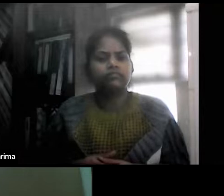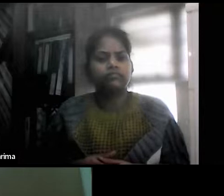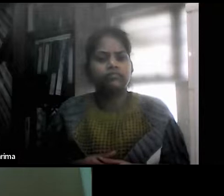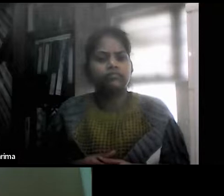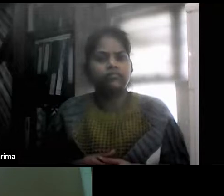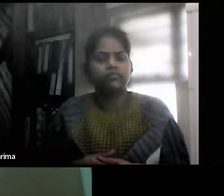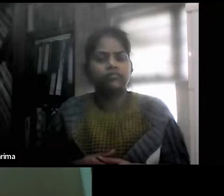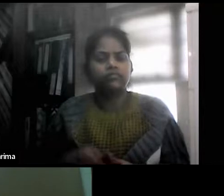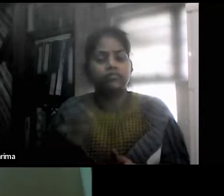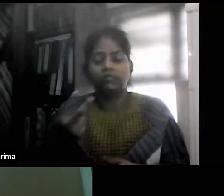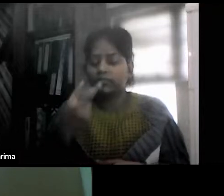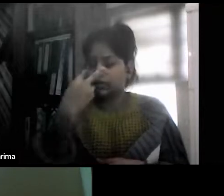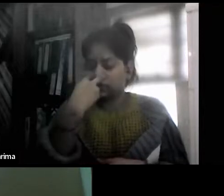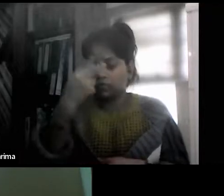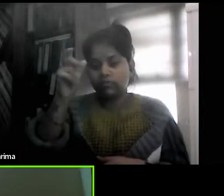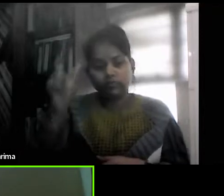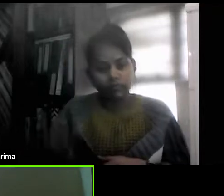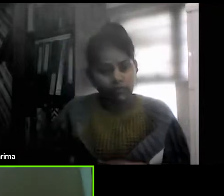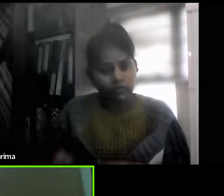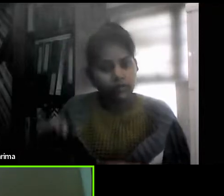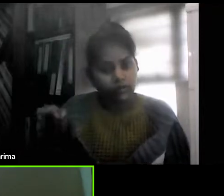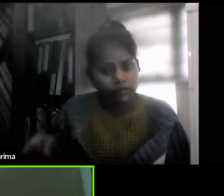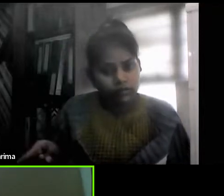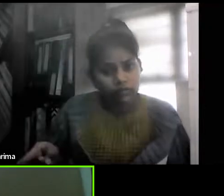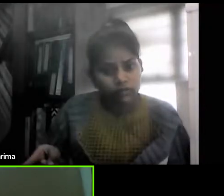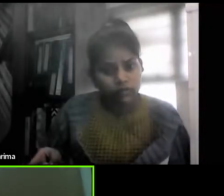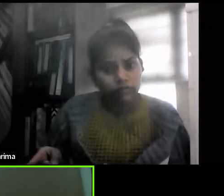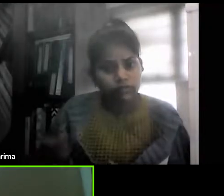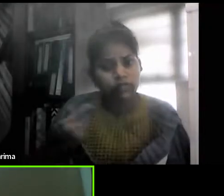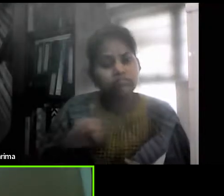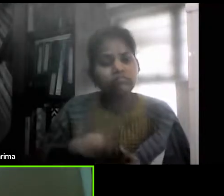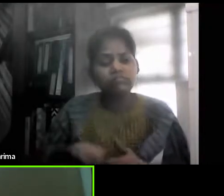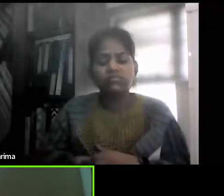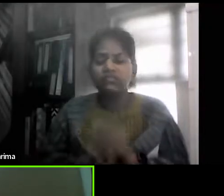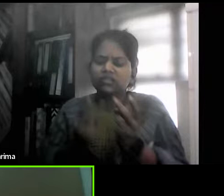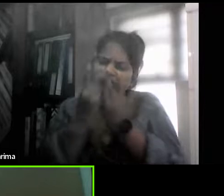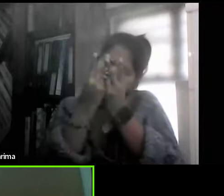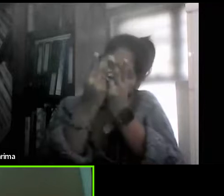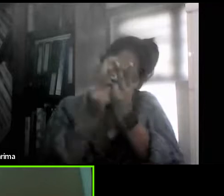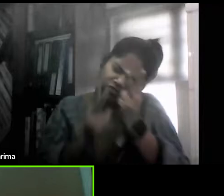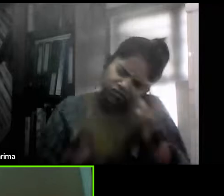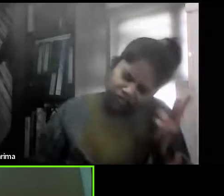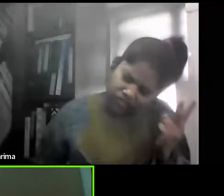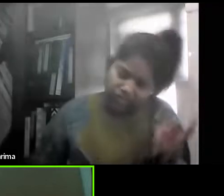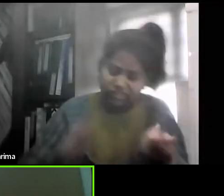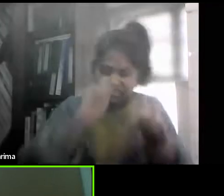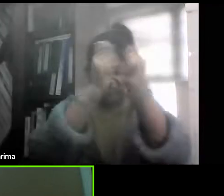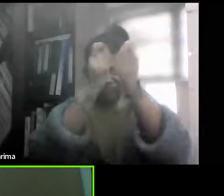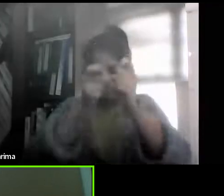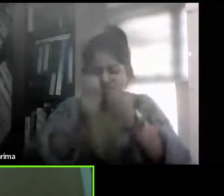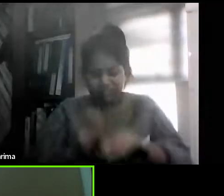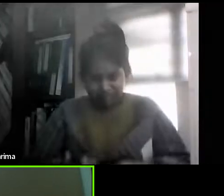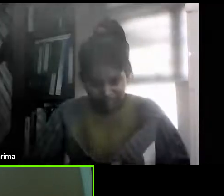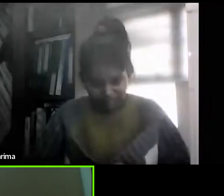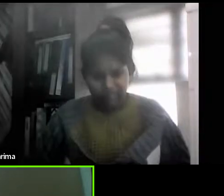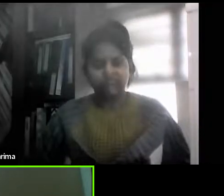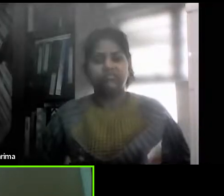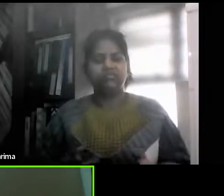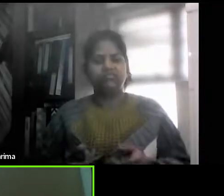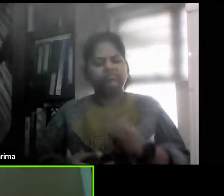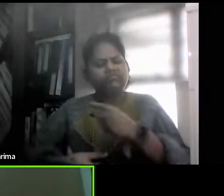and the blind had undergone various changes, as in there was a like drastic reversal was